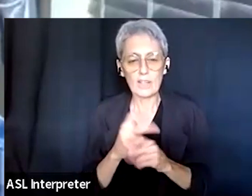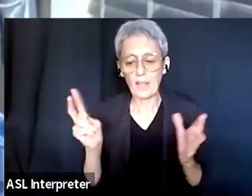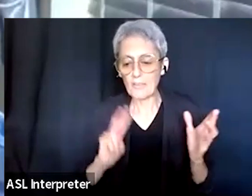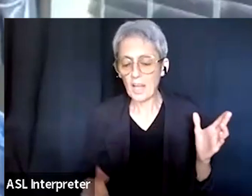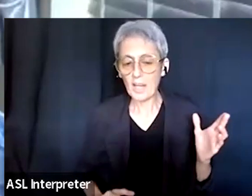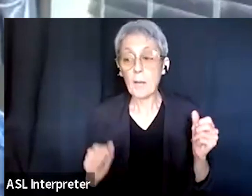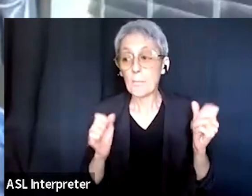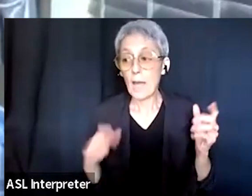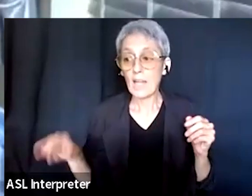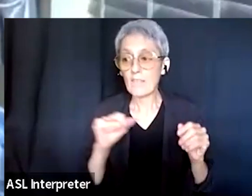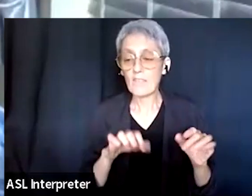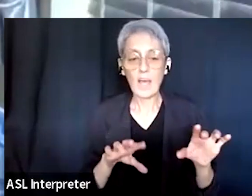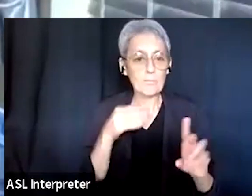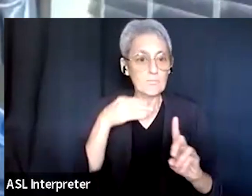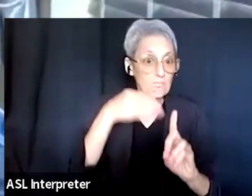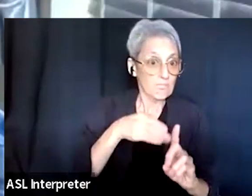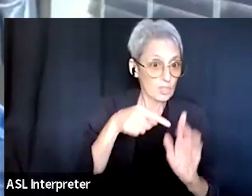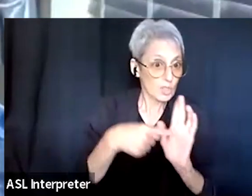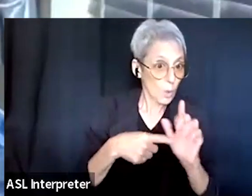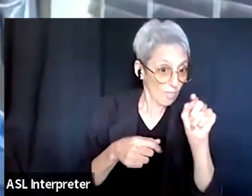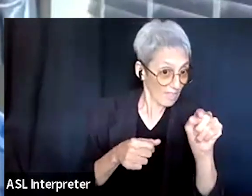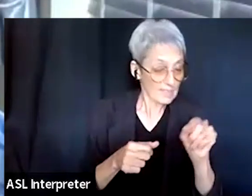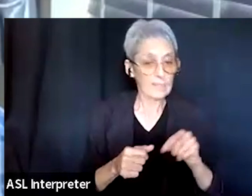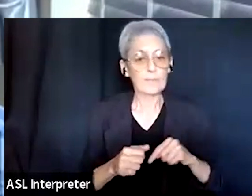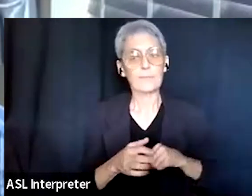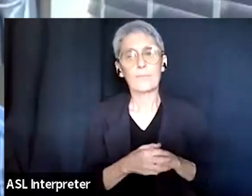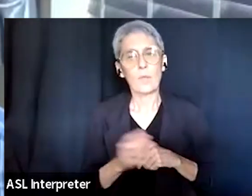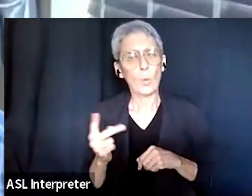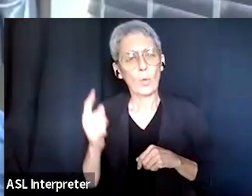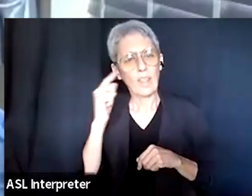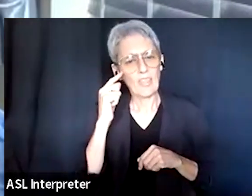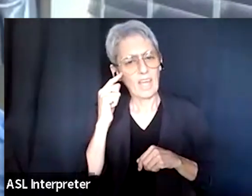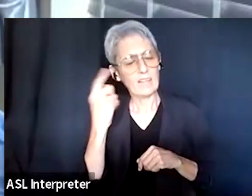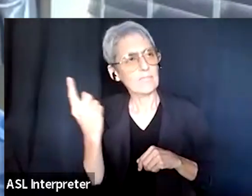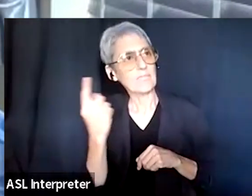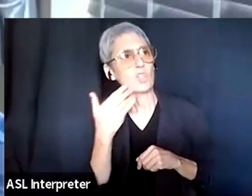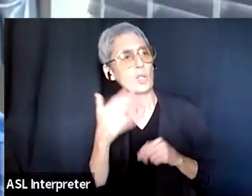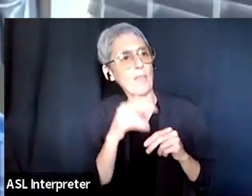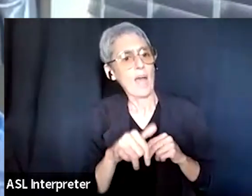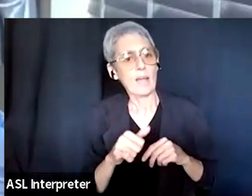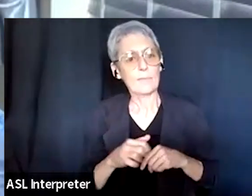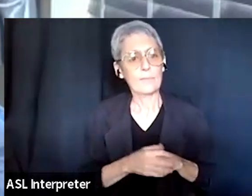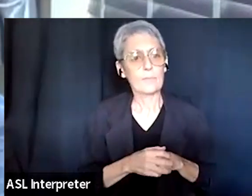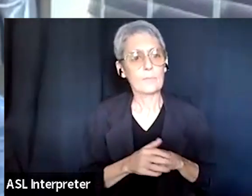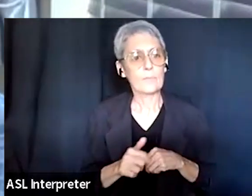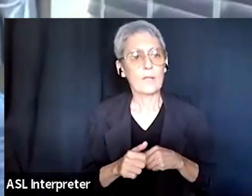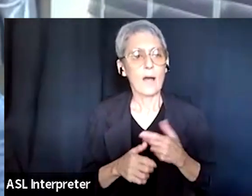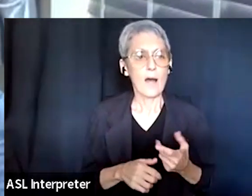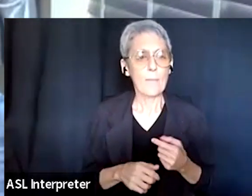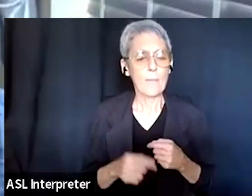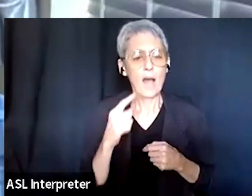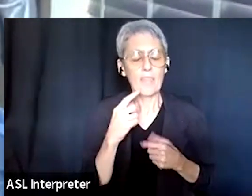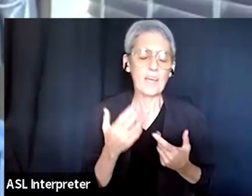out. So we think we're onto something. And as I think the first thing I'd want to say is,